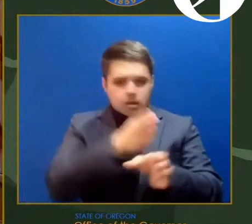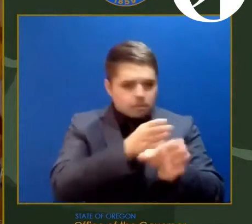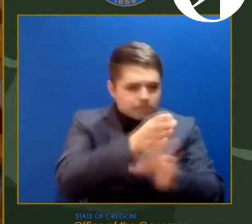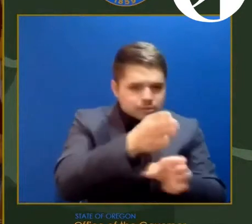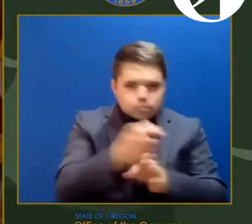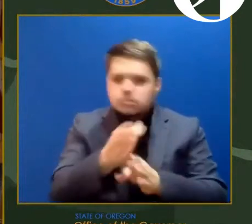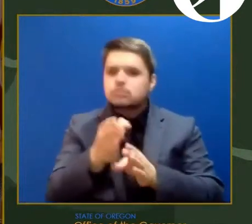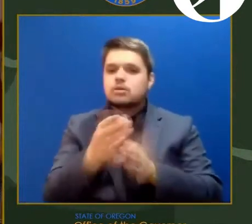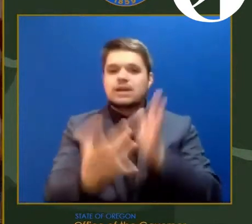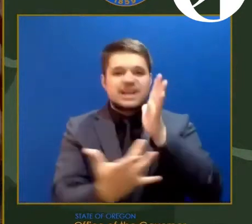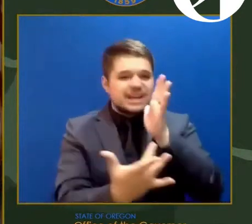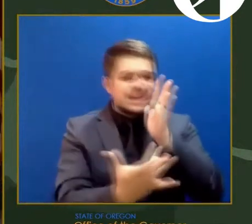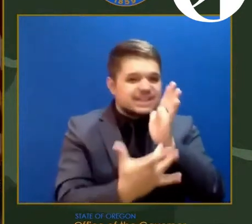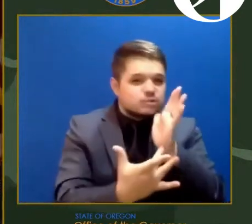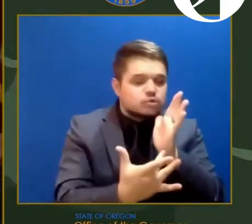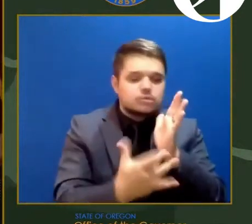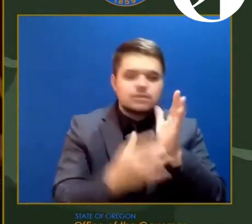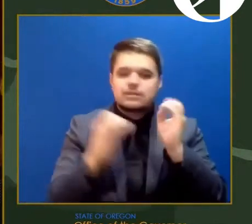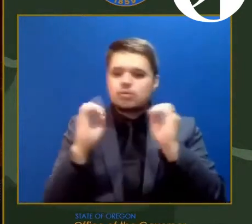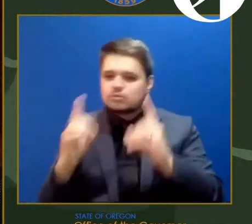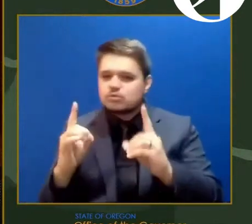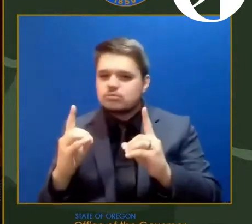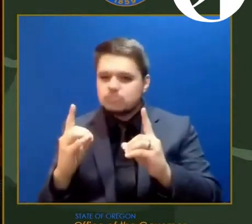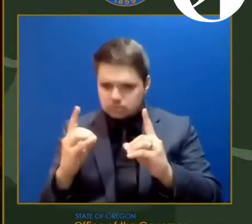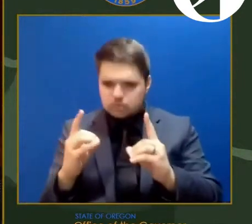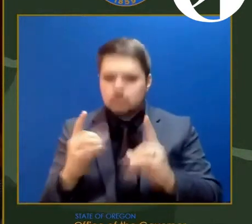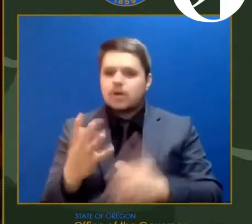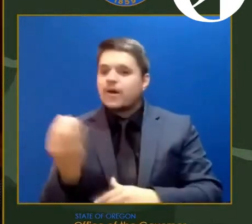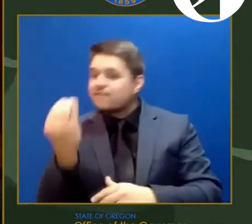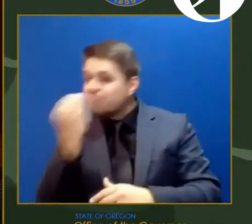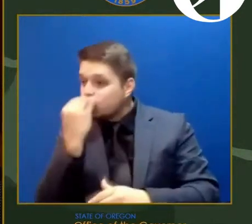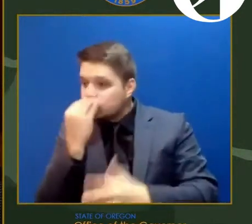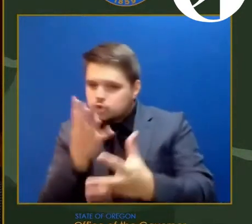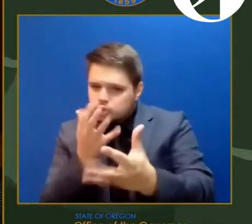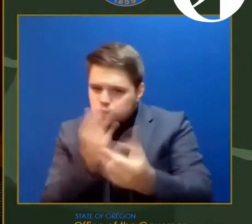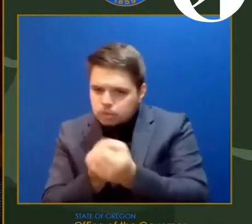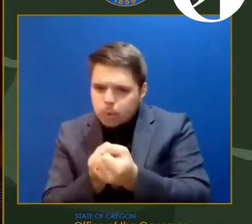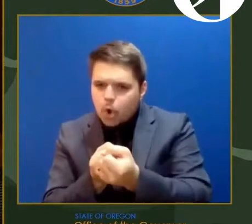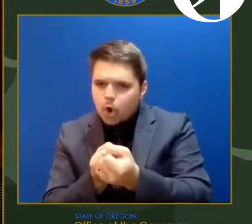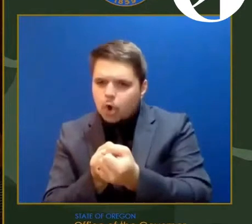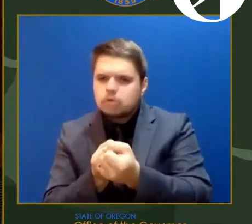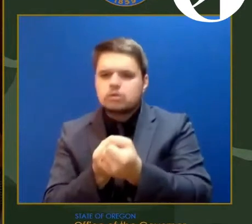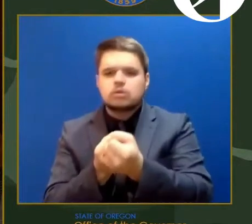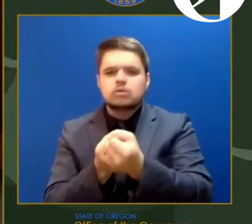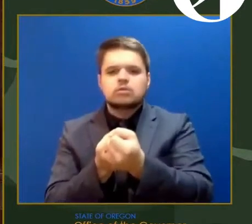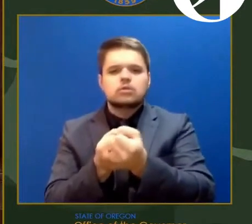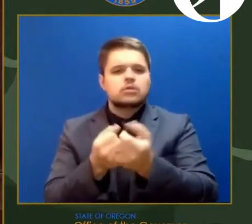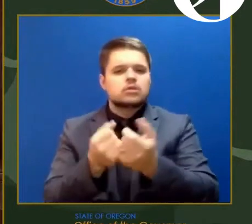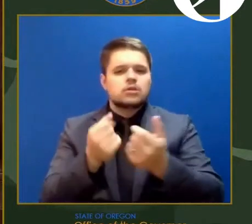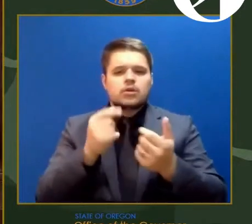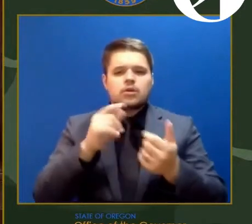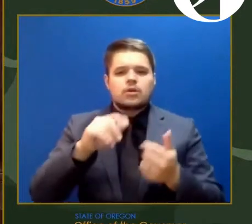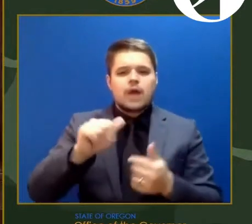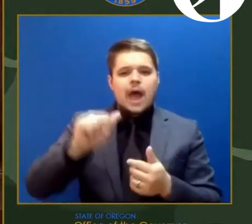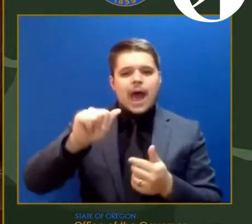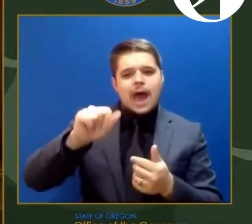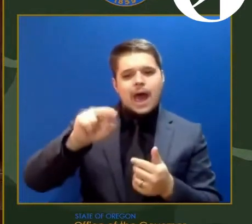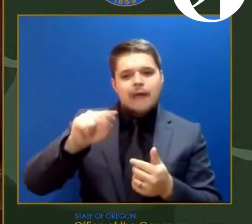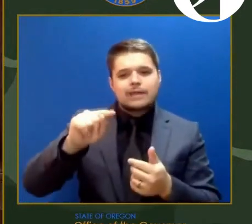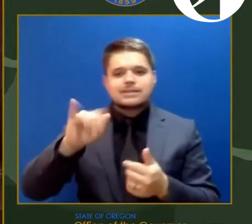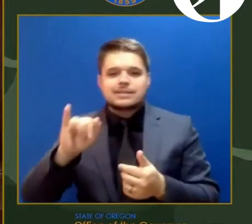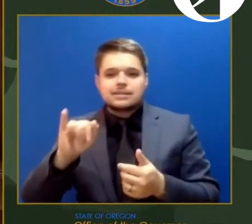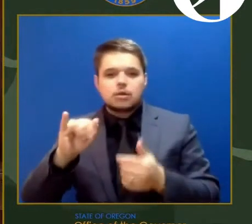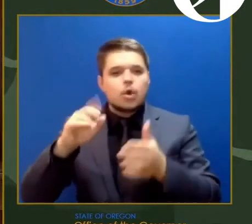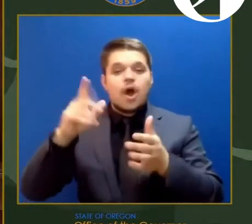wraparound services such as nutritional support, and building an anti-racist curriculum that is